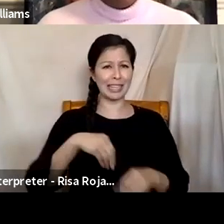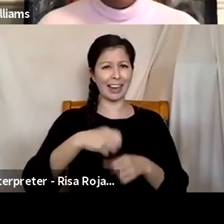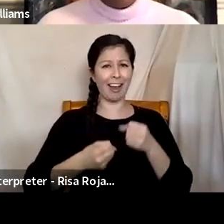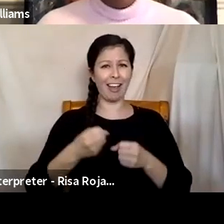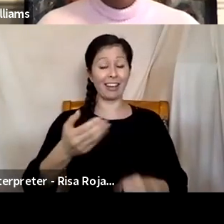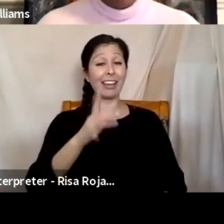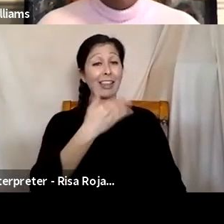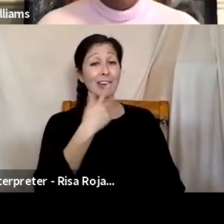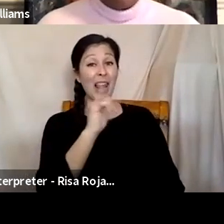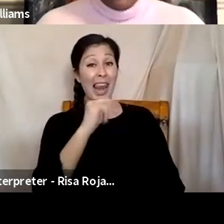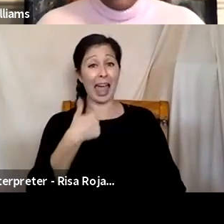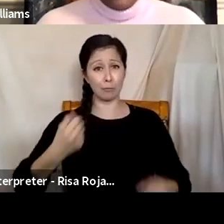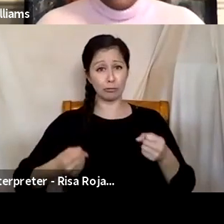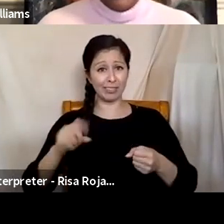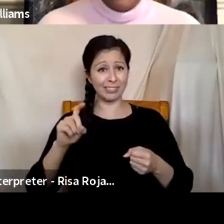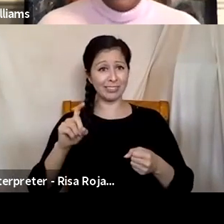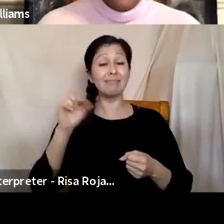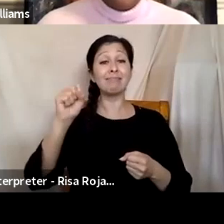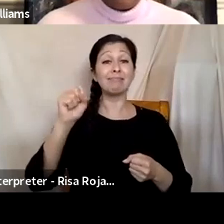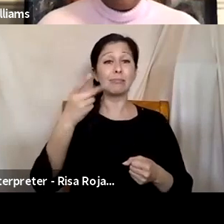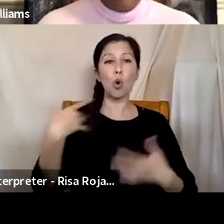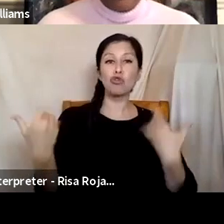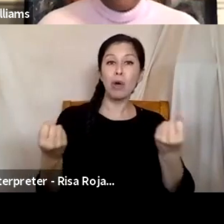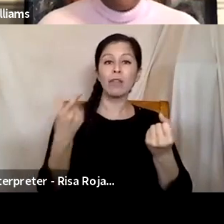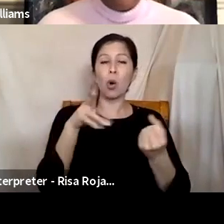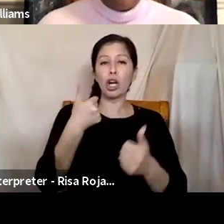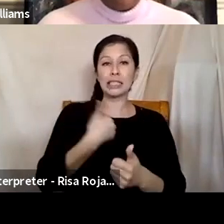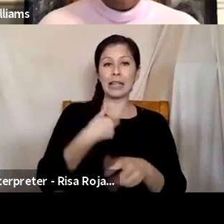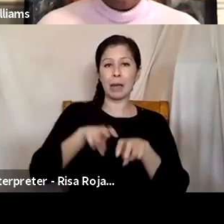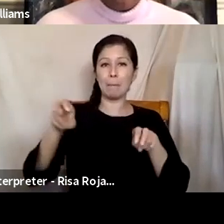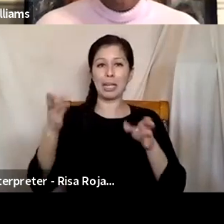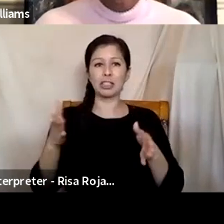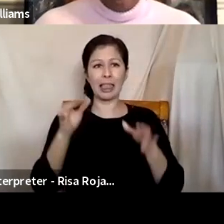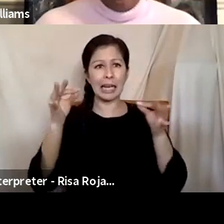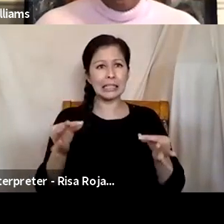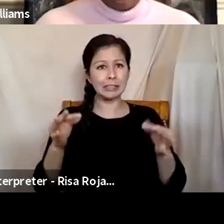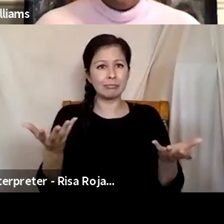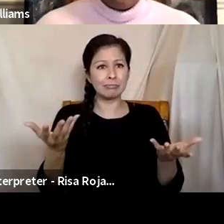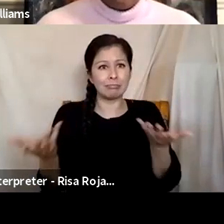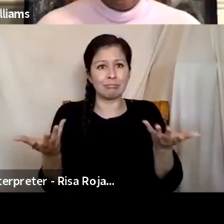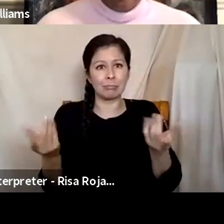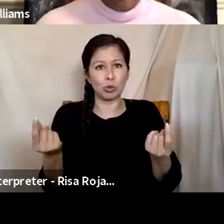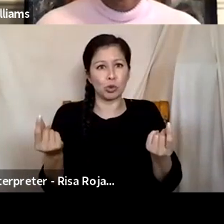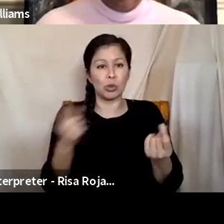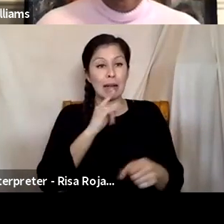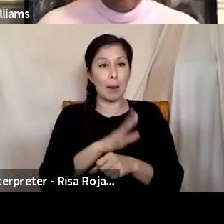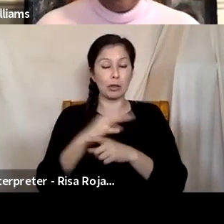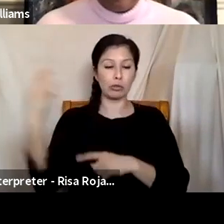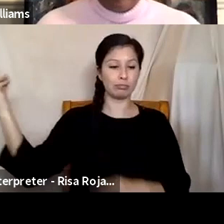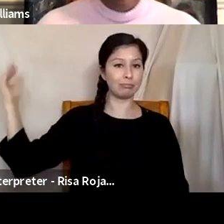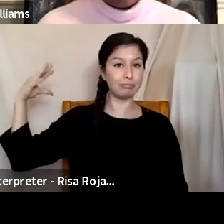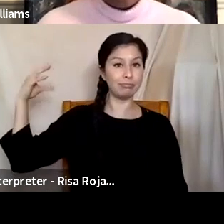That's a good question. You mean like you're driving? Or driving, or you're the passenger, like there's decisions to be made. Do you commit to the side